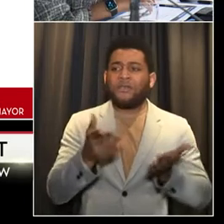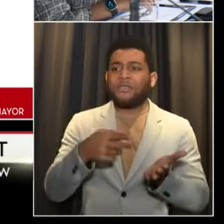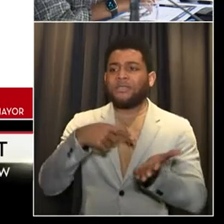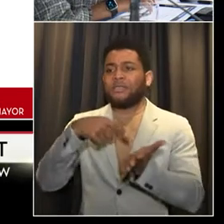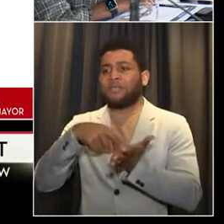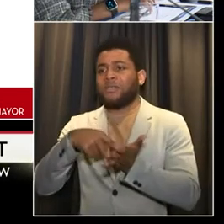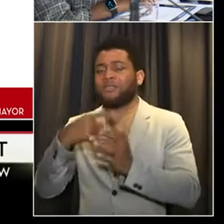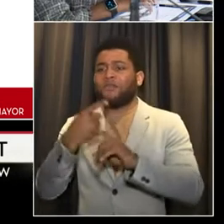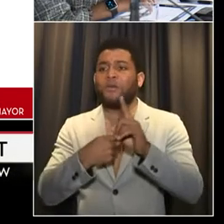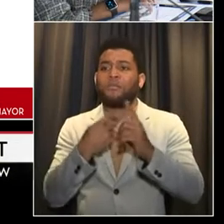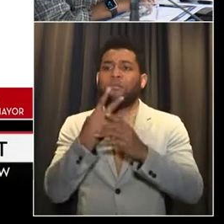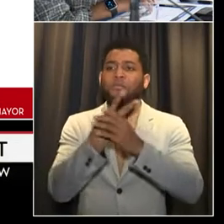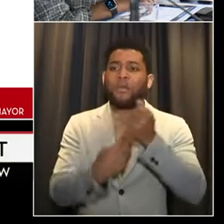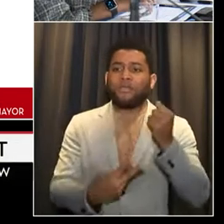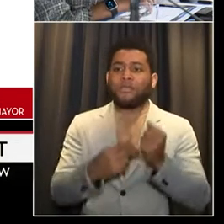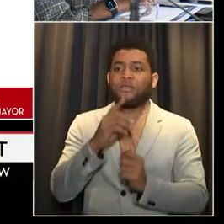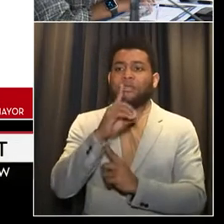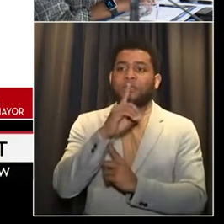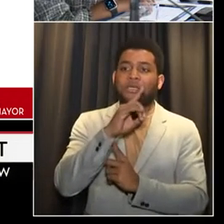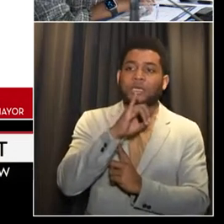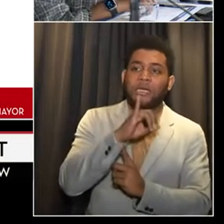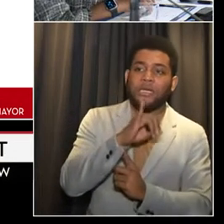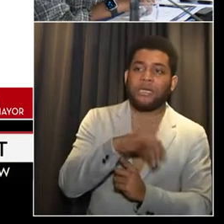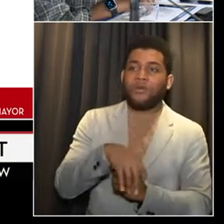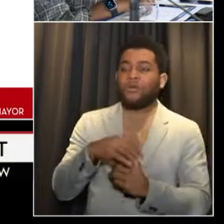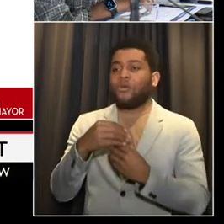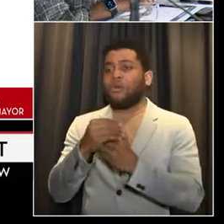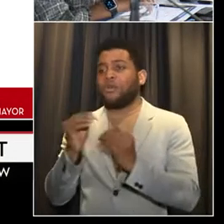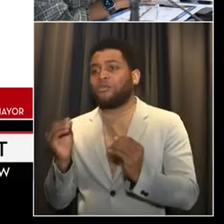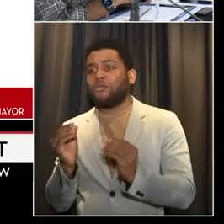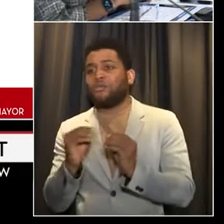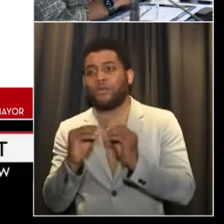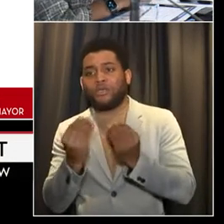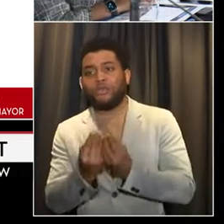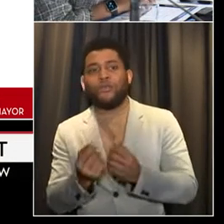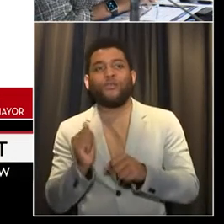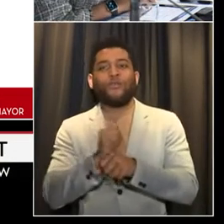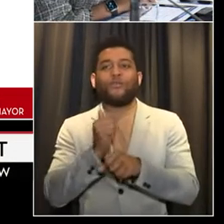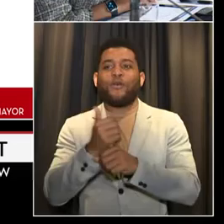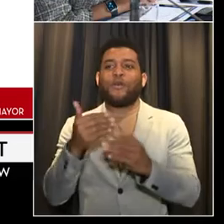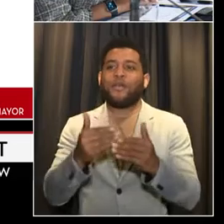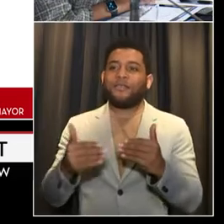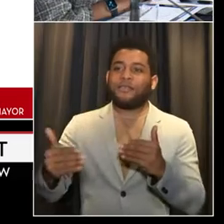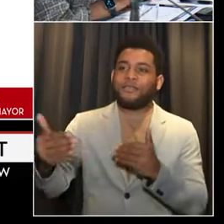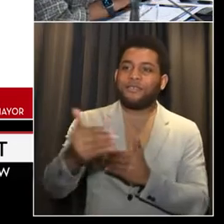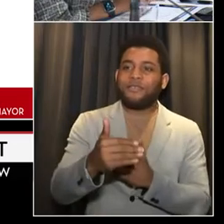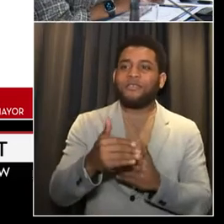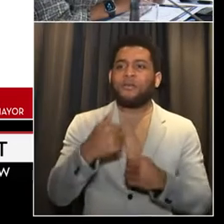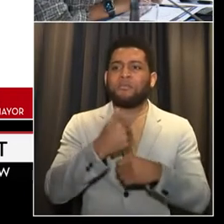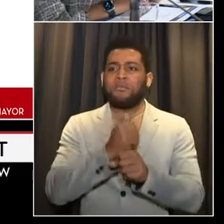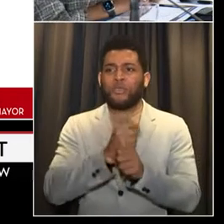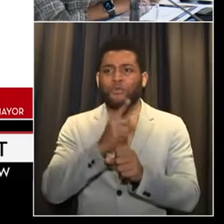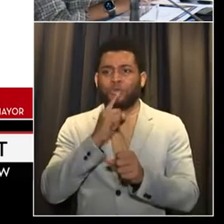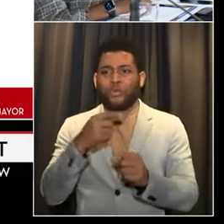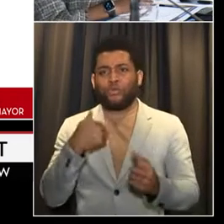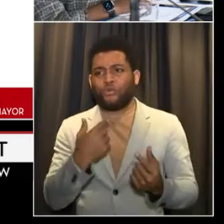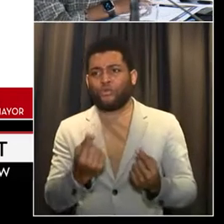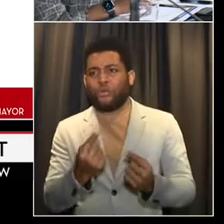do a lot of work ahead of those each week with our actual VIs to help us to review every